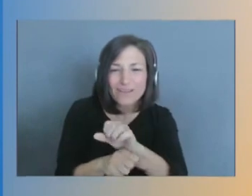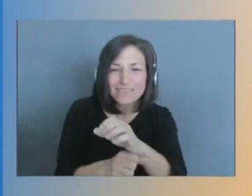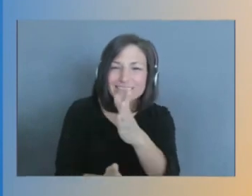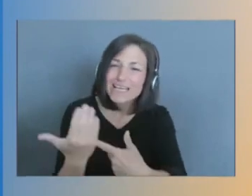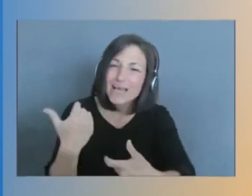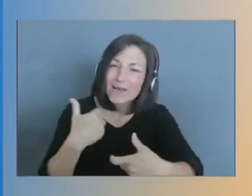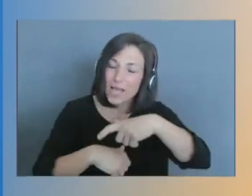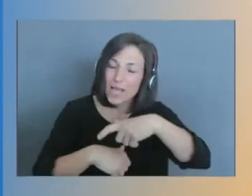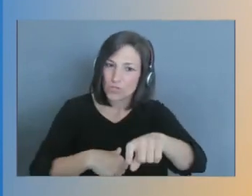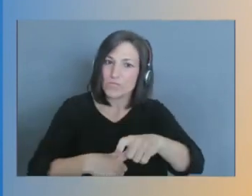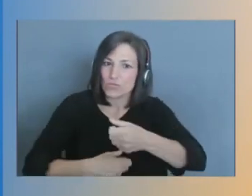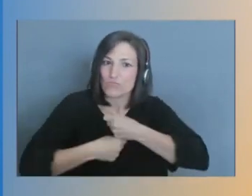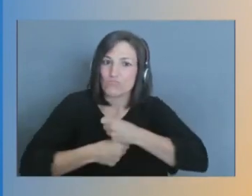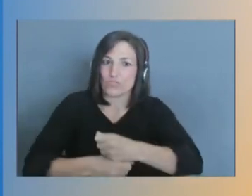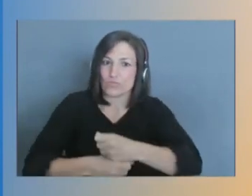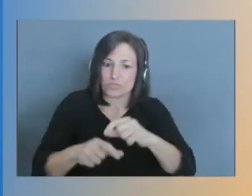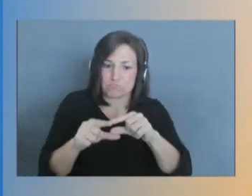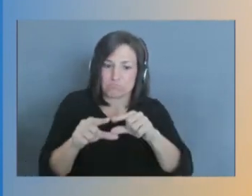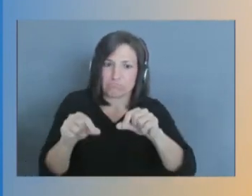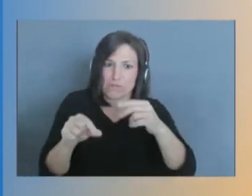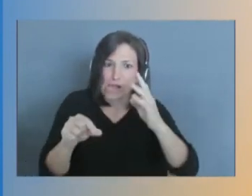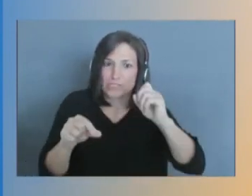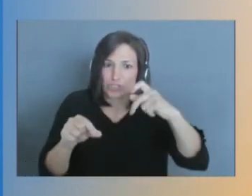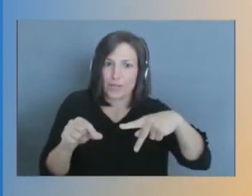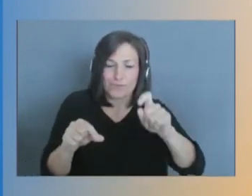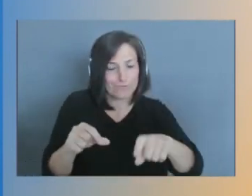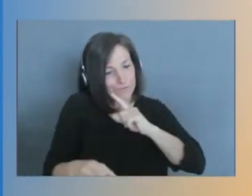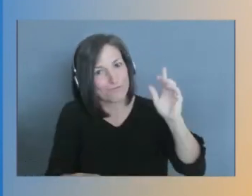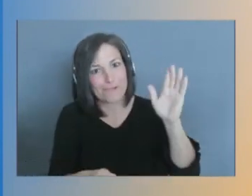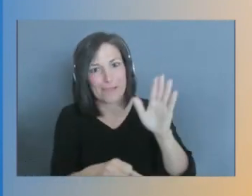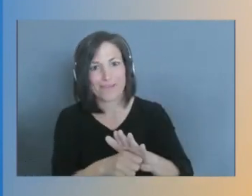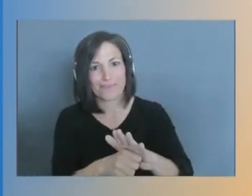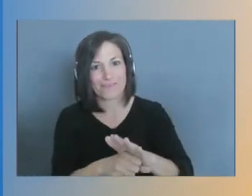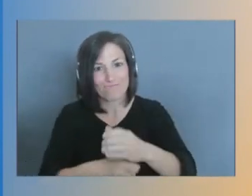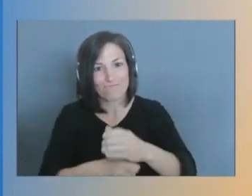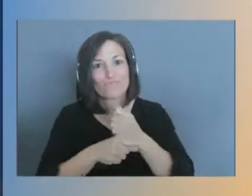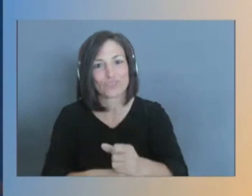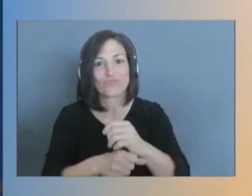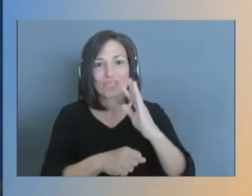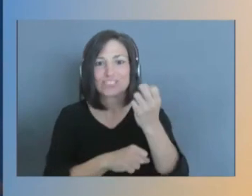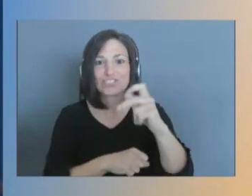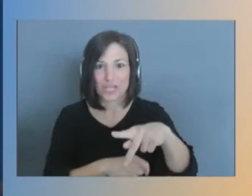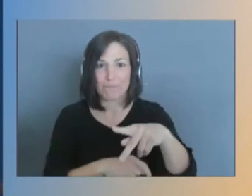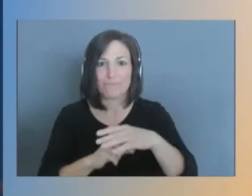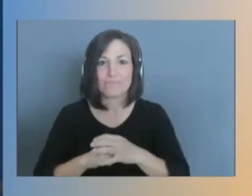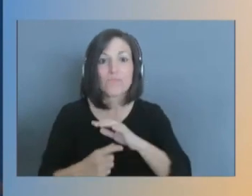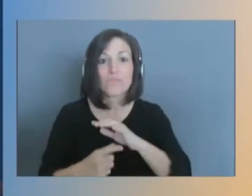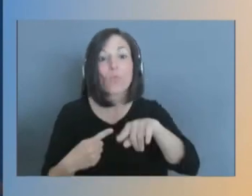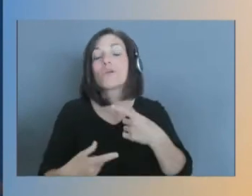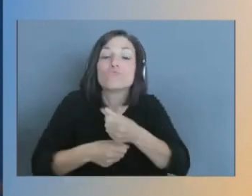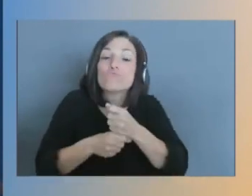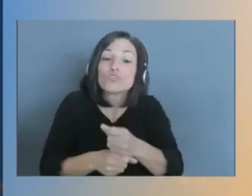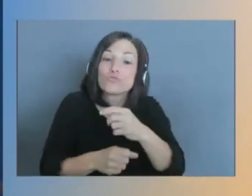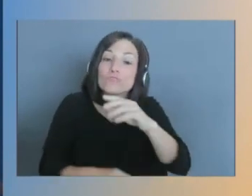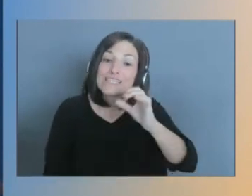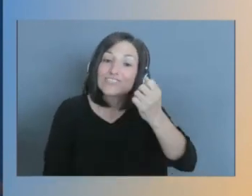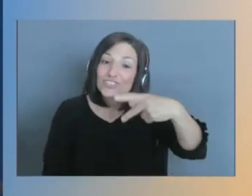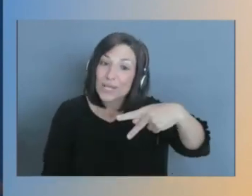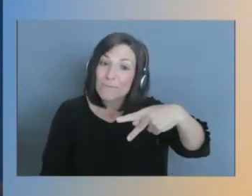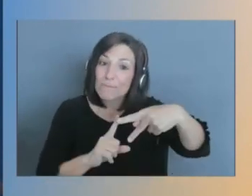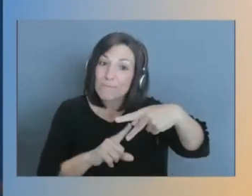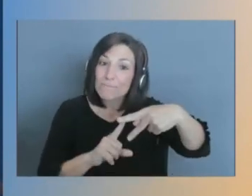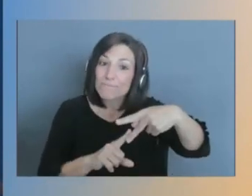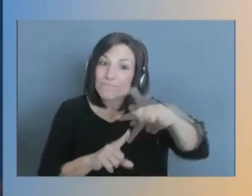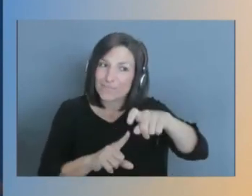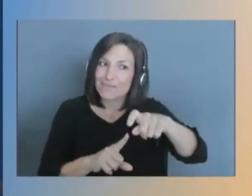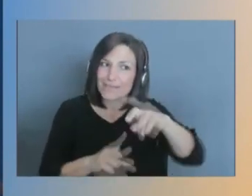produce a chip. You have to make a commitment. I mean, you have to make a commitment and you have to produce the chip. And then once you produce the chip, you have to try to make it